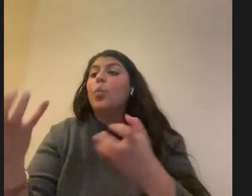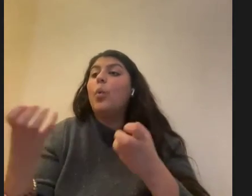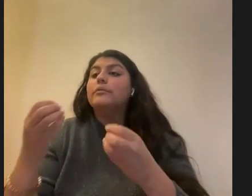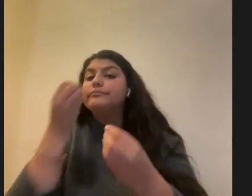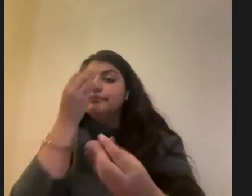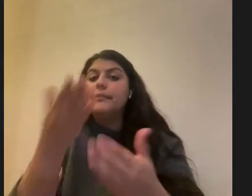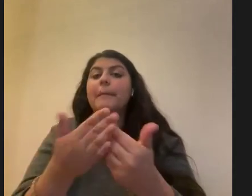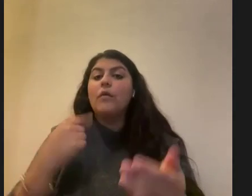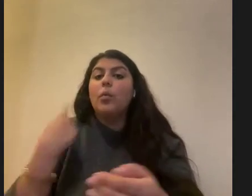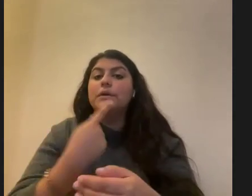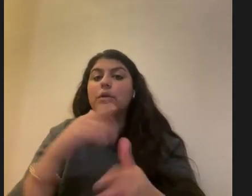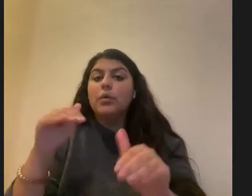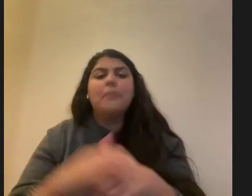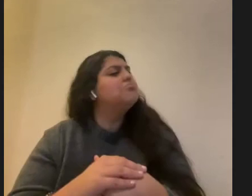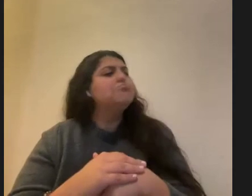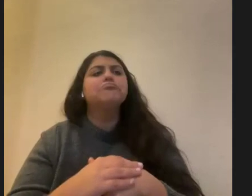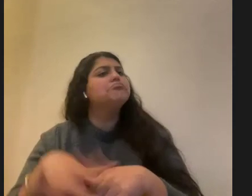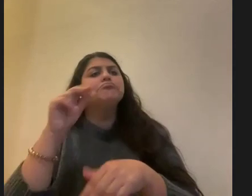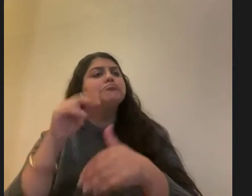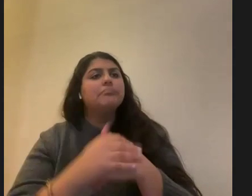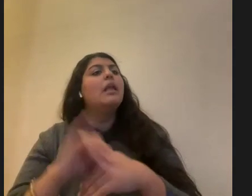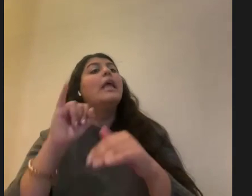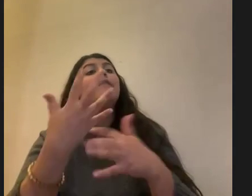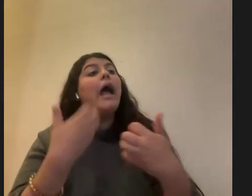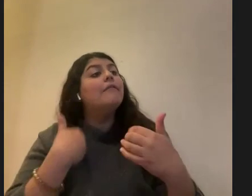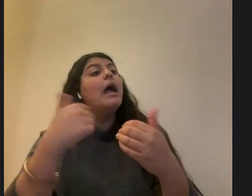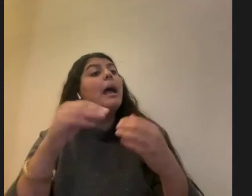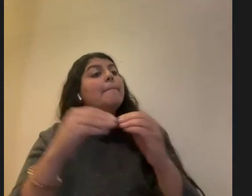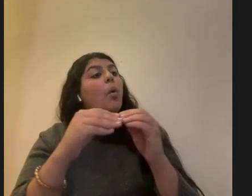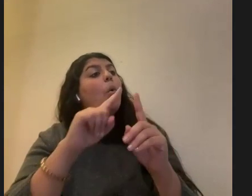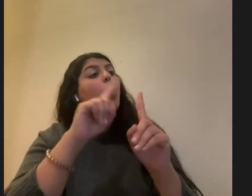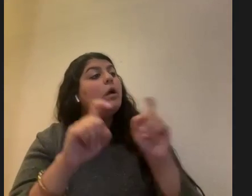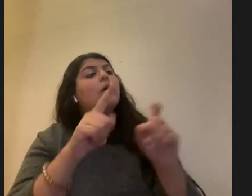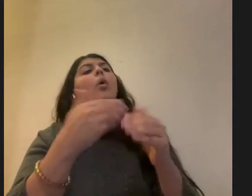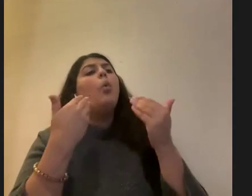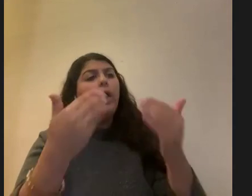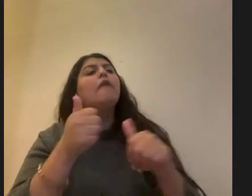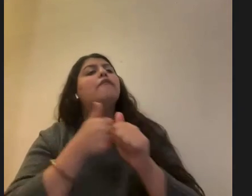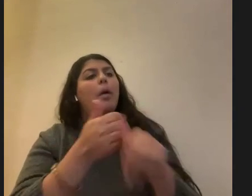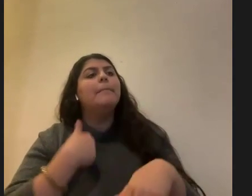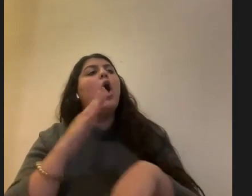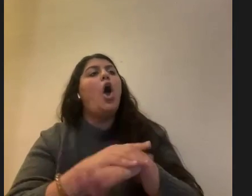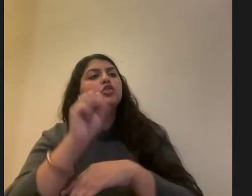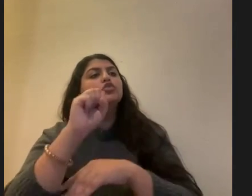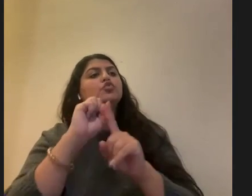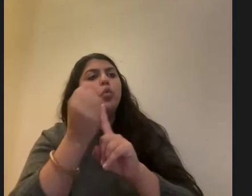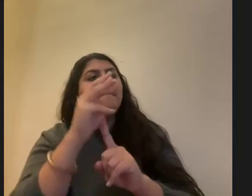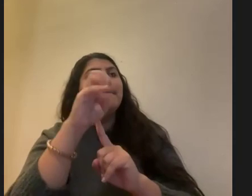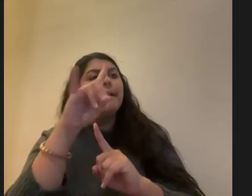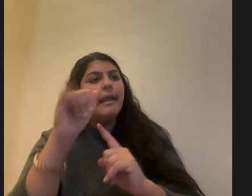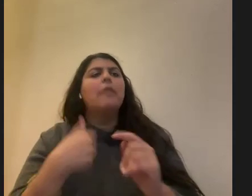we say goodbye? No, I mean, if you have more questions, feel free to follow me on social media. I love answering